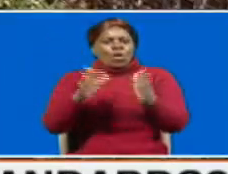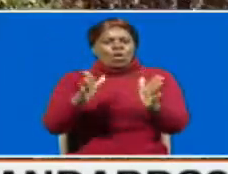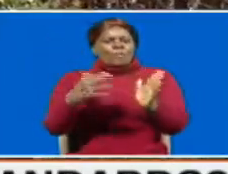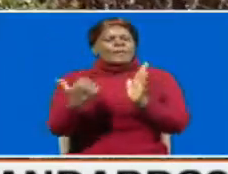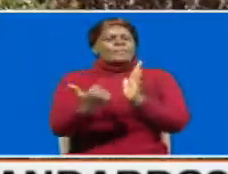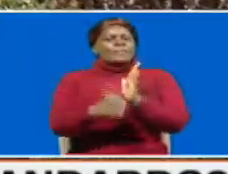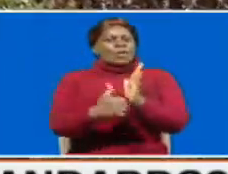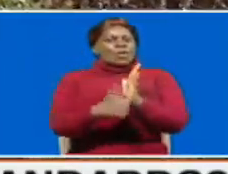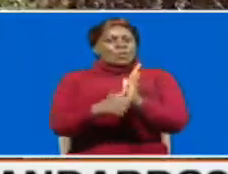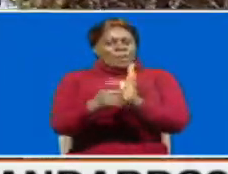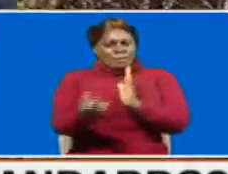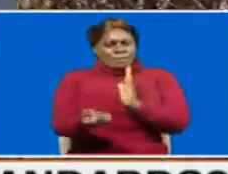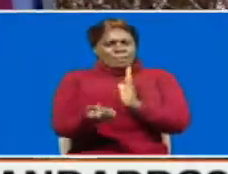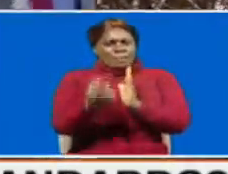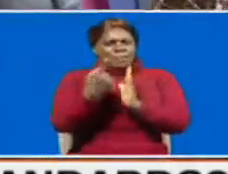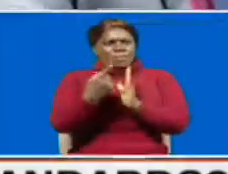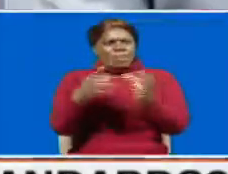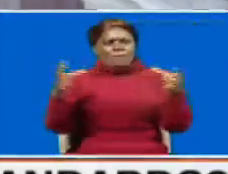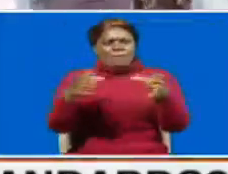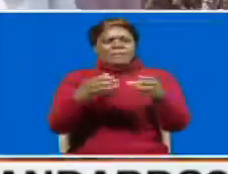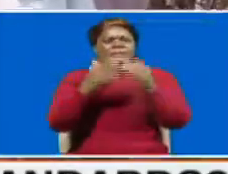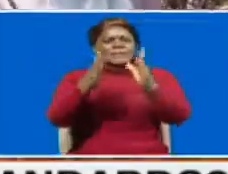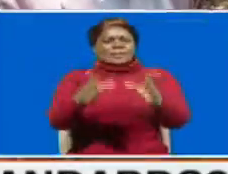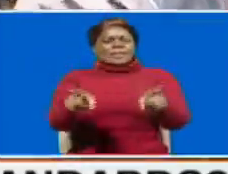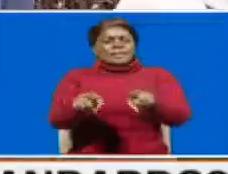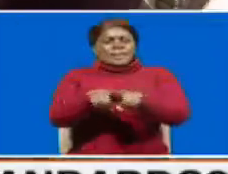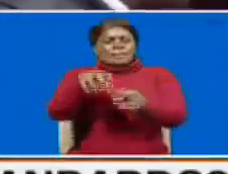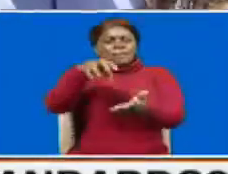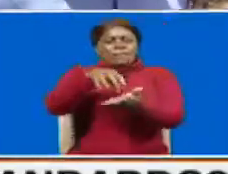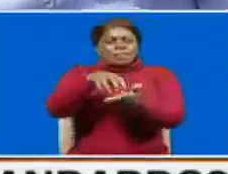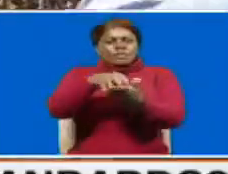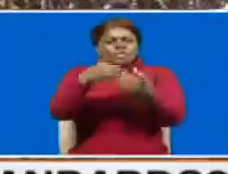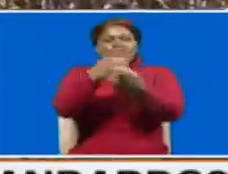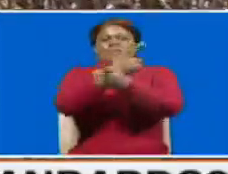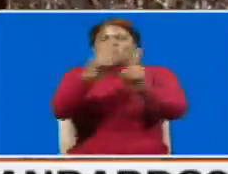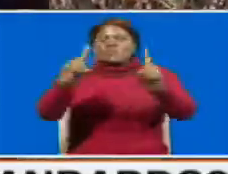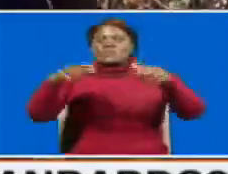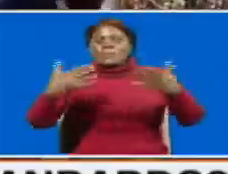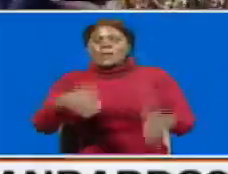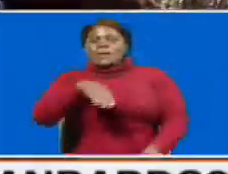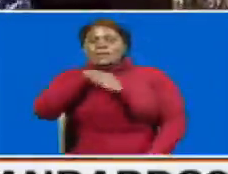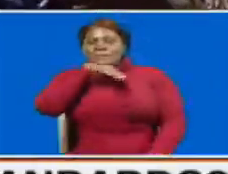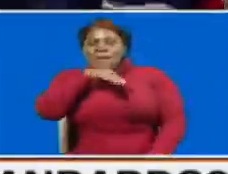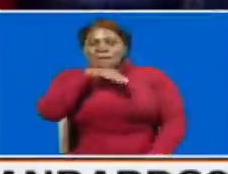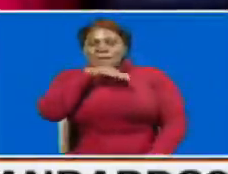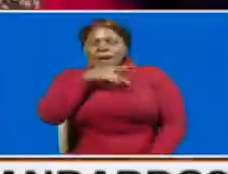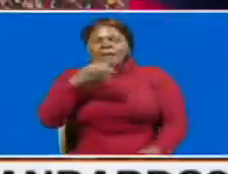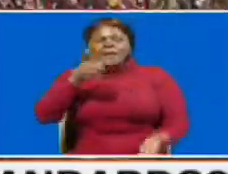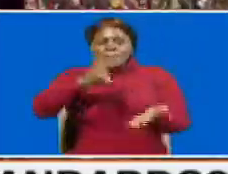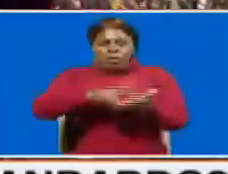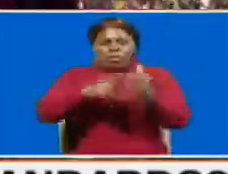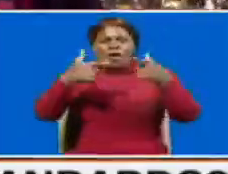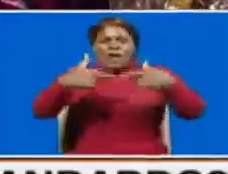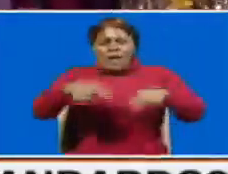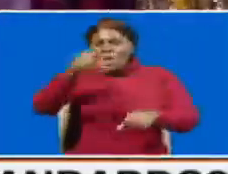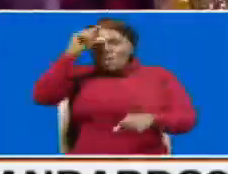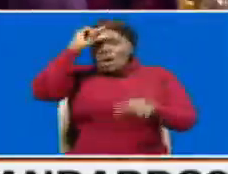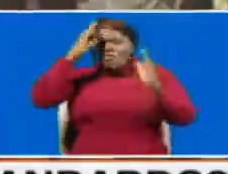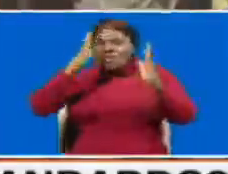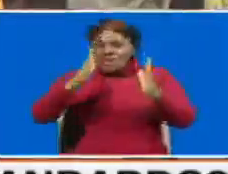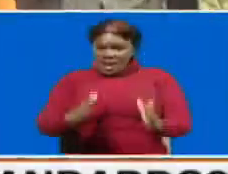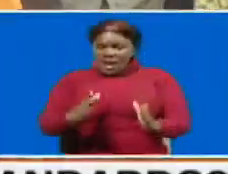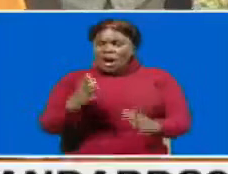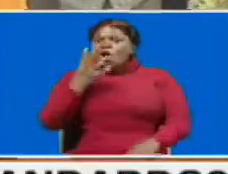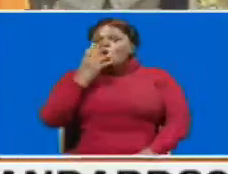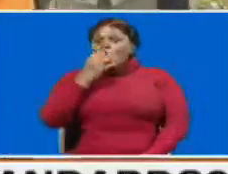can of worms, exposing the party leader and his stand on democracy. Raila is already on record allowing governors elected